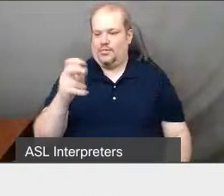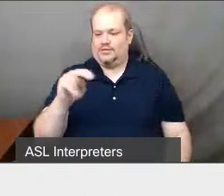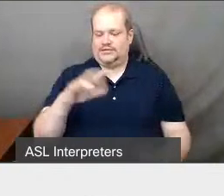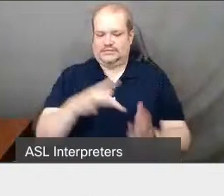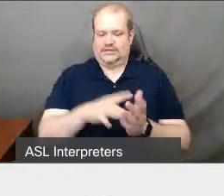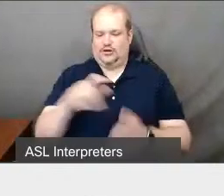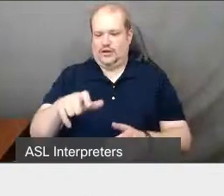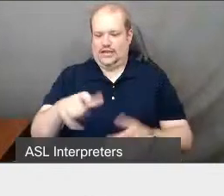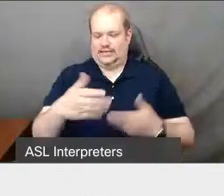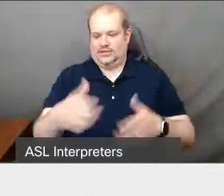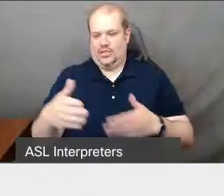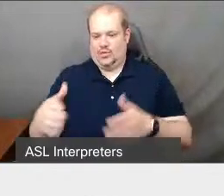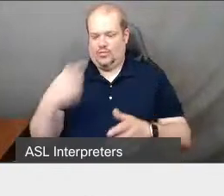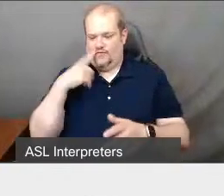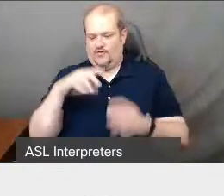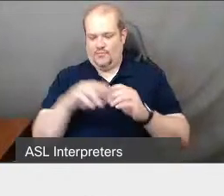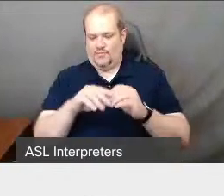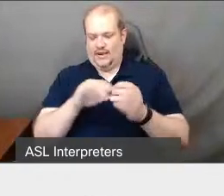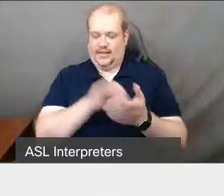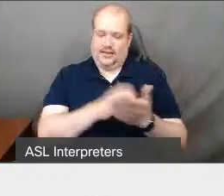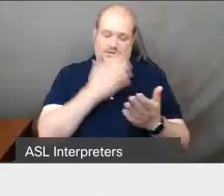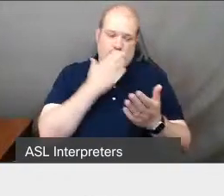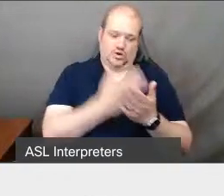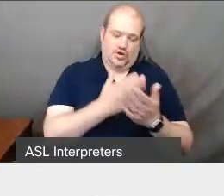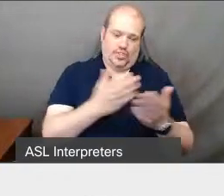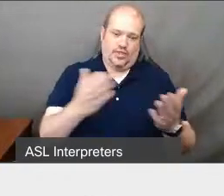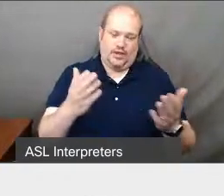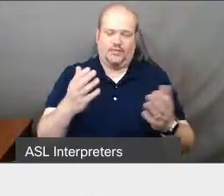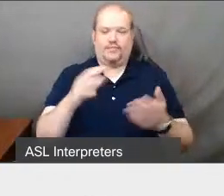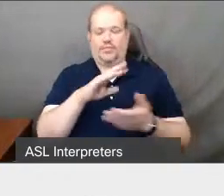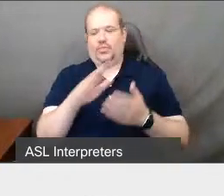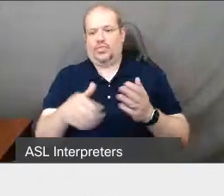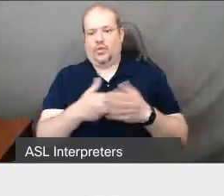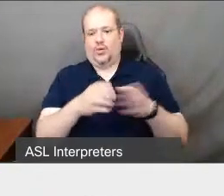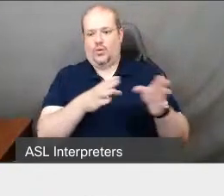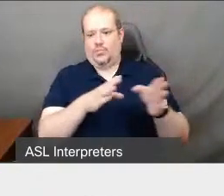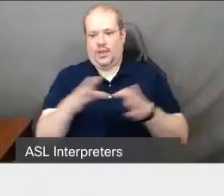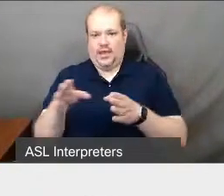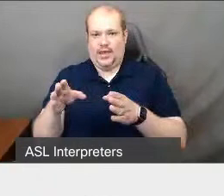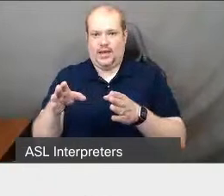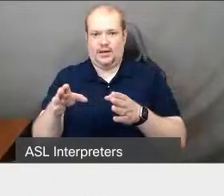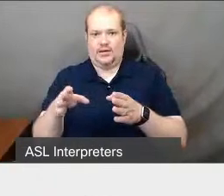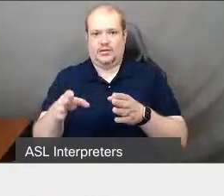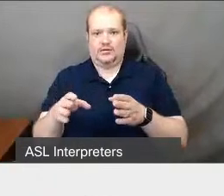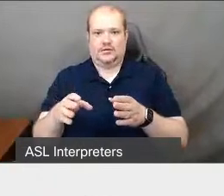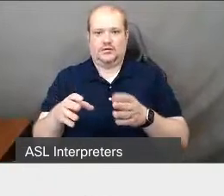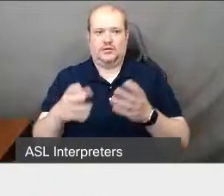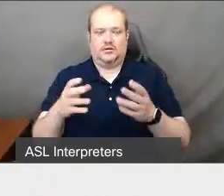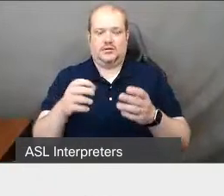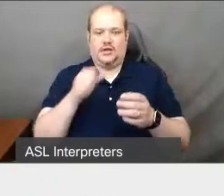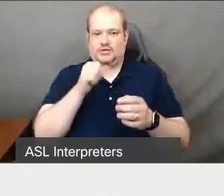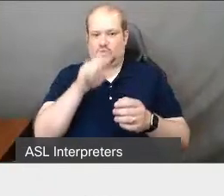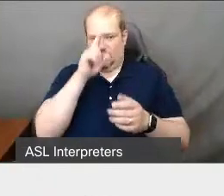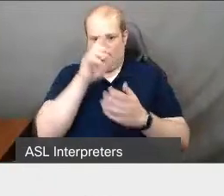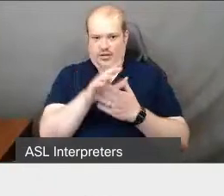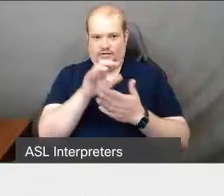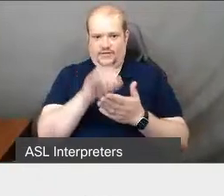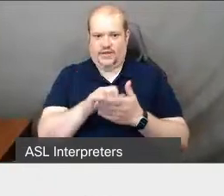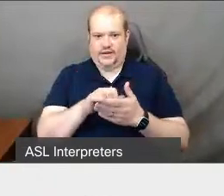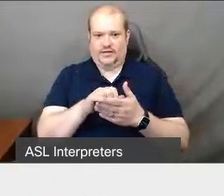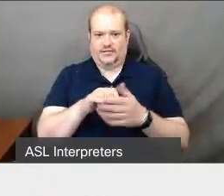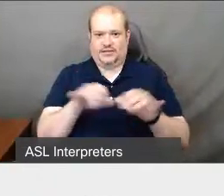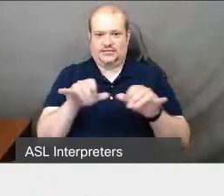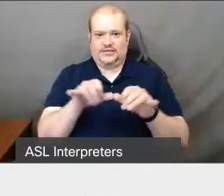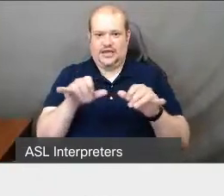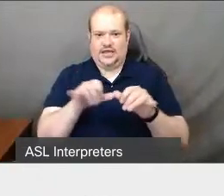rooms where it was meeting at, so that's a good thing to come out. The whole plan is that I didn't believe for our size